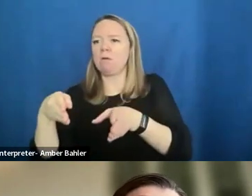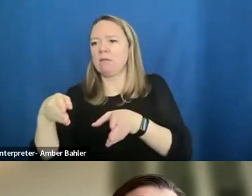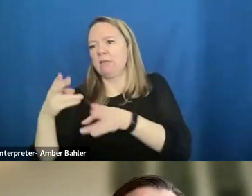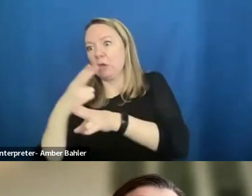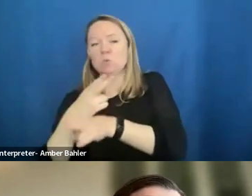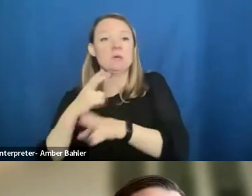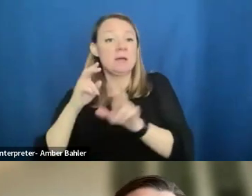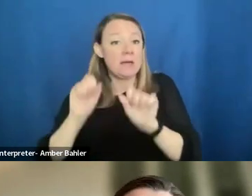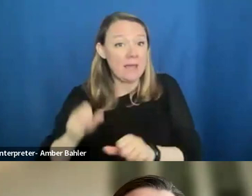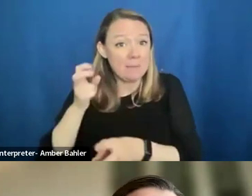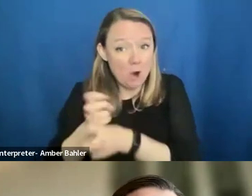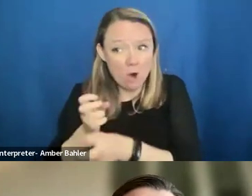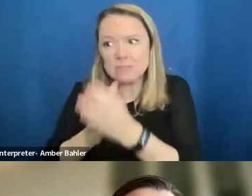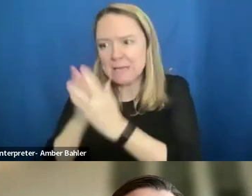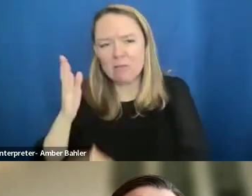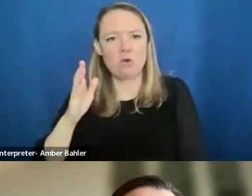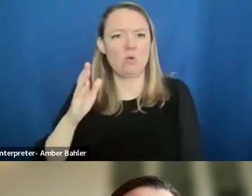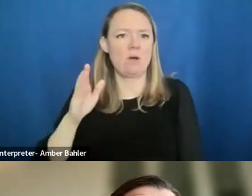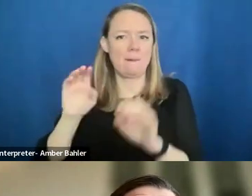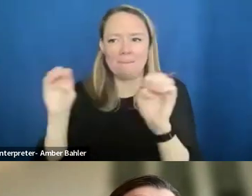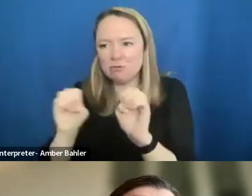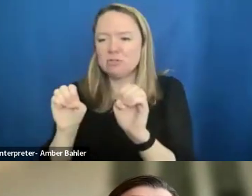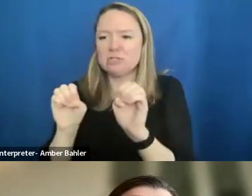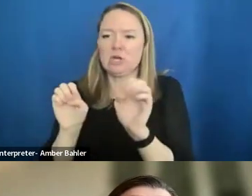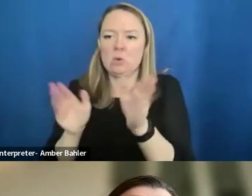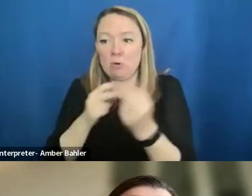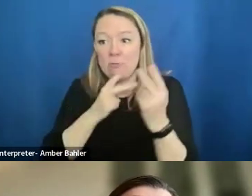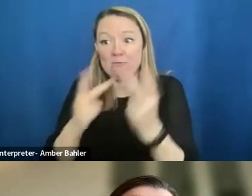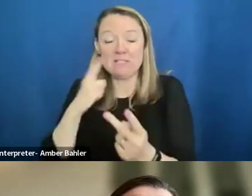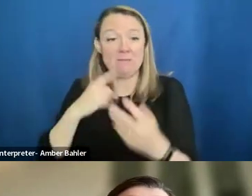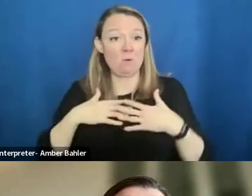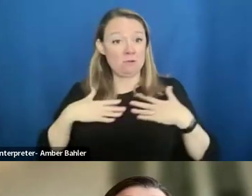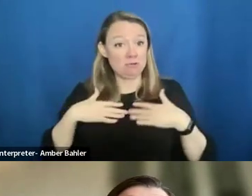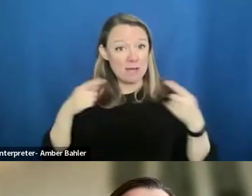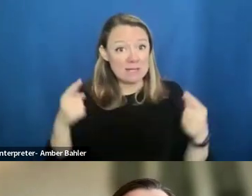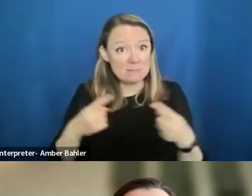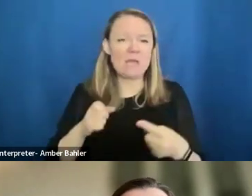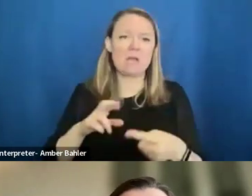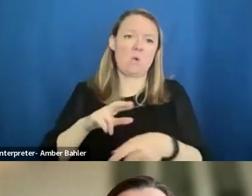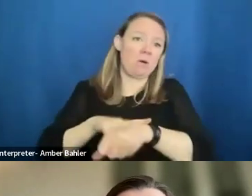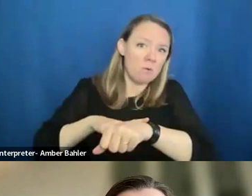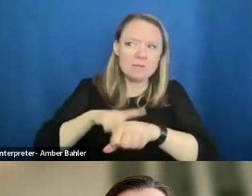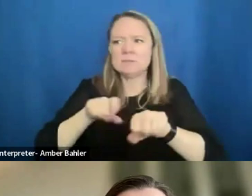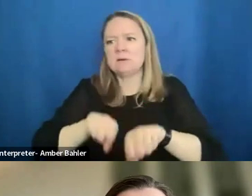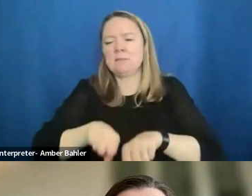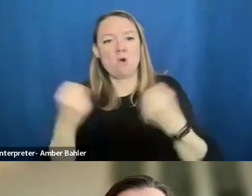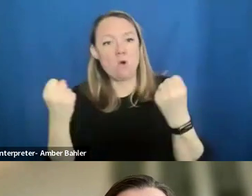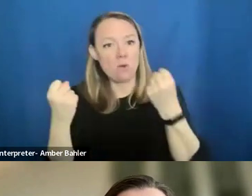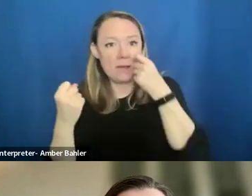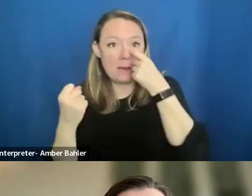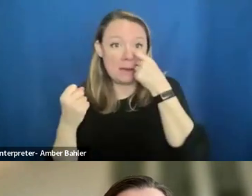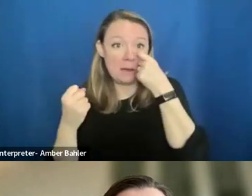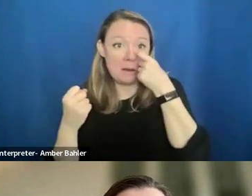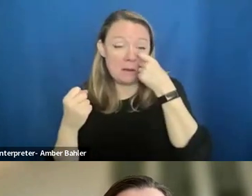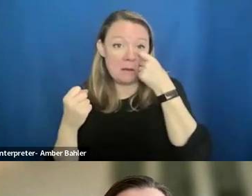chest pain or, you know, broken wrist or whatever. And also being able for that person to then take